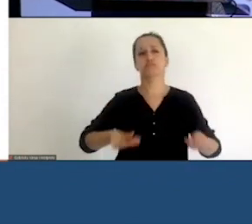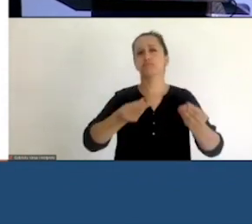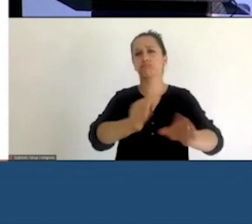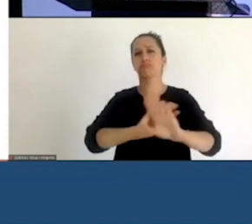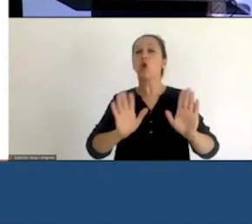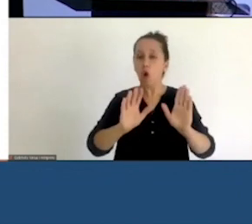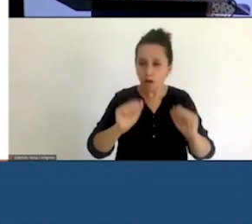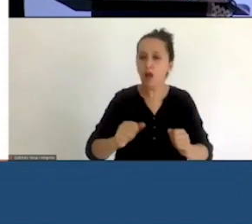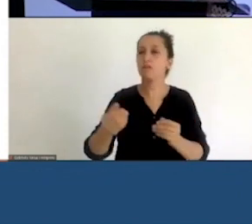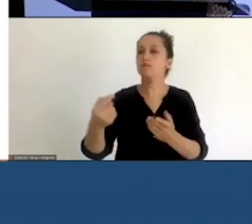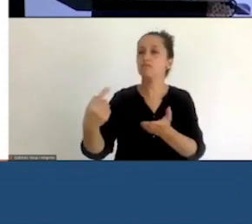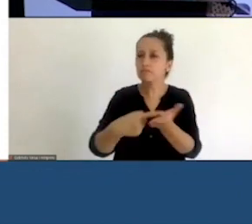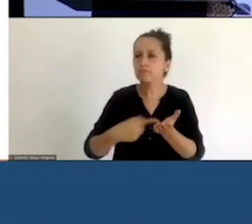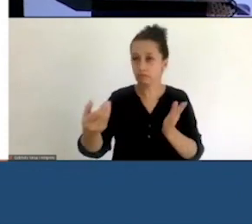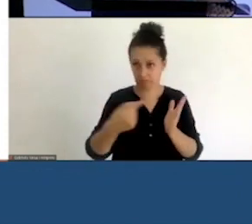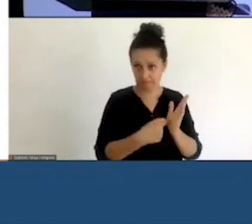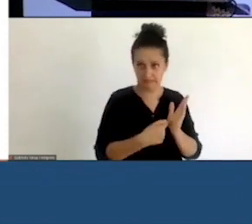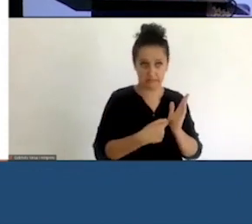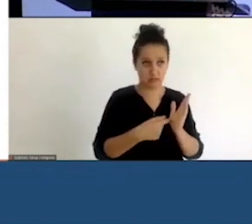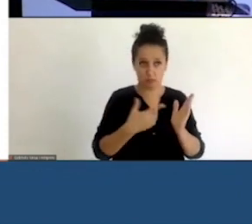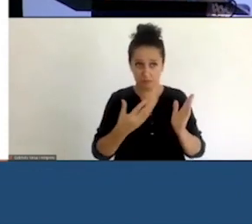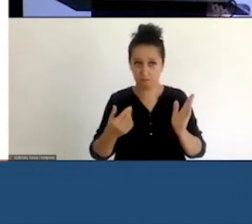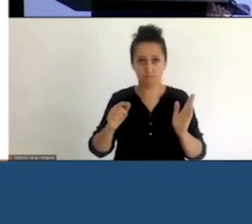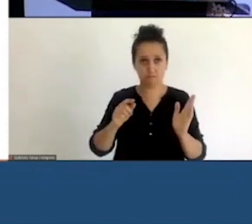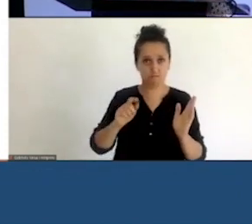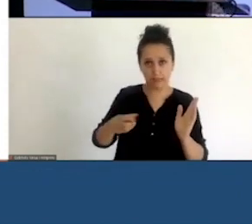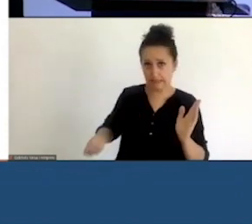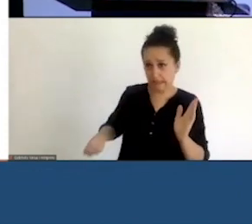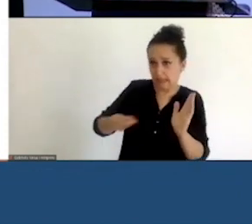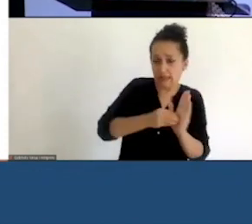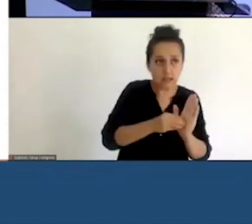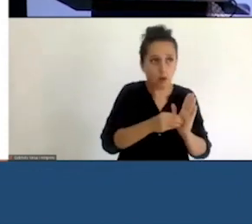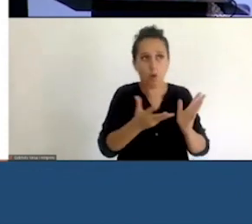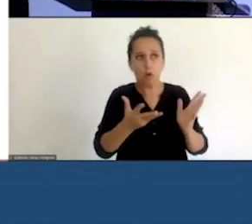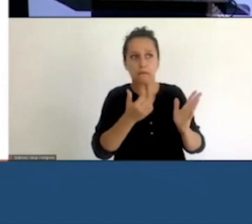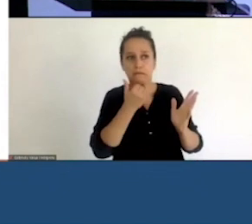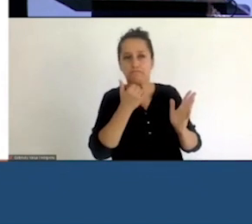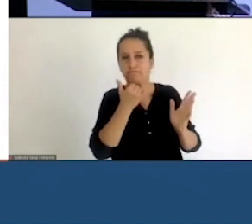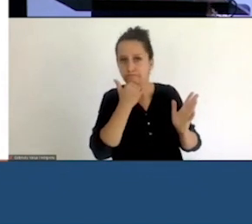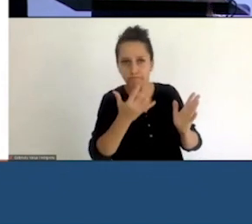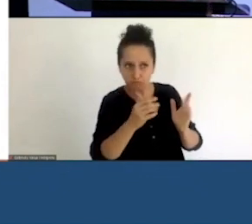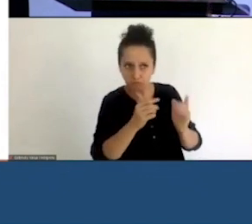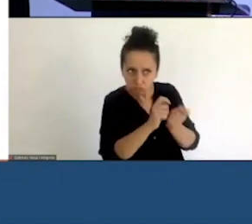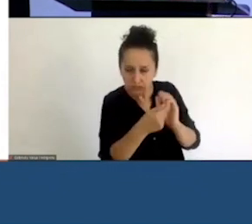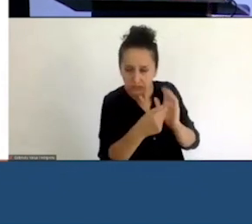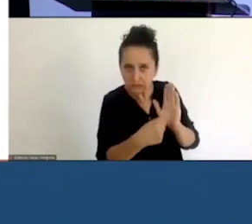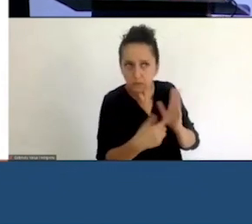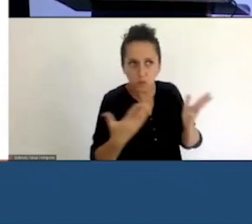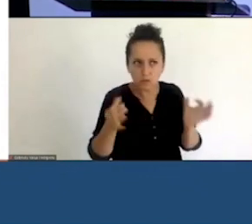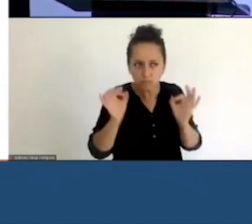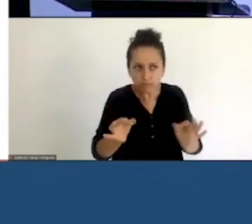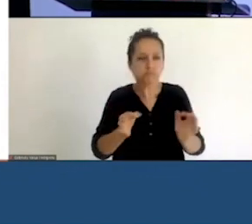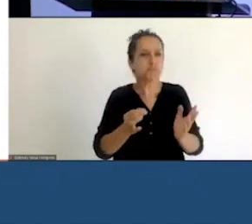written in stone until it is. And we will look at all your comments. Tell us if we left something